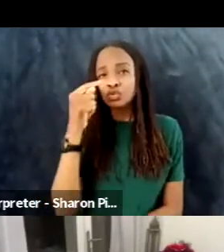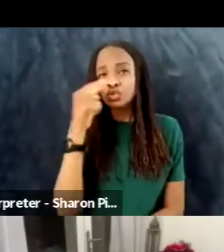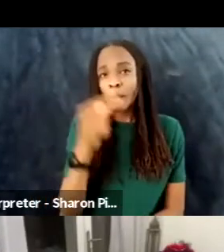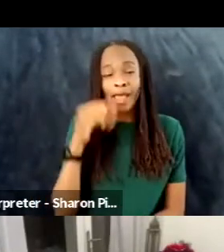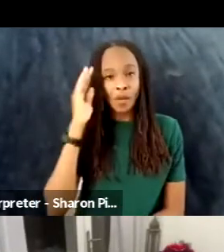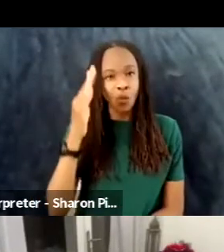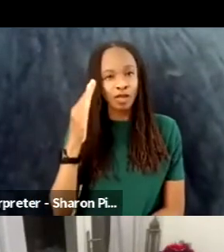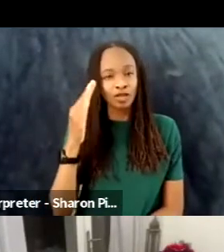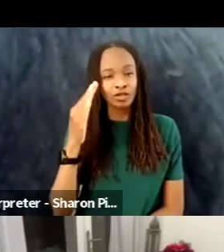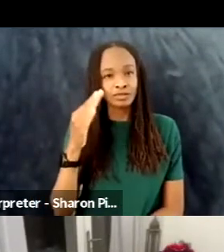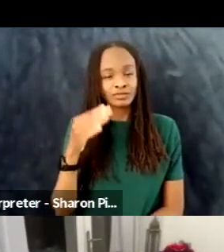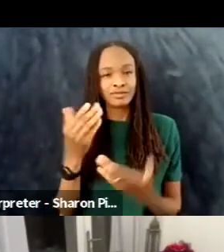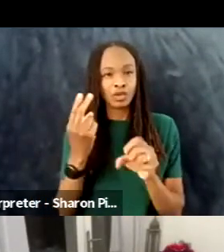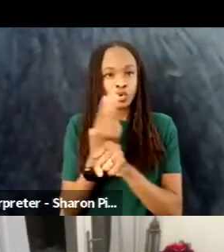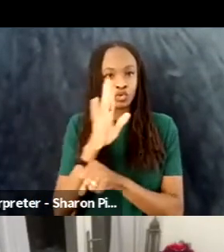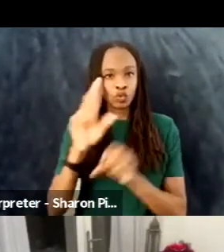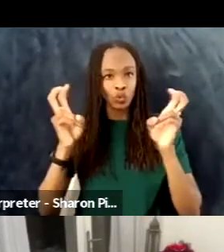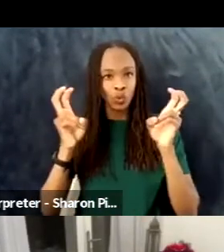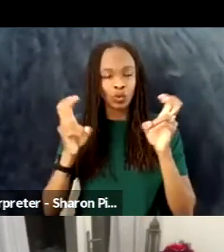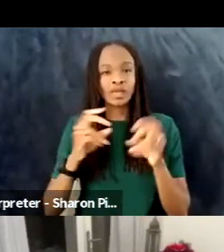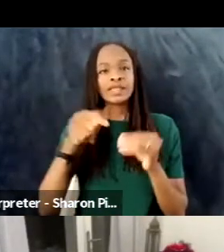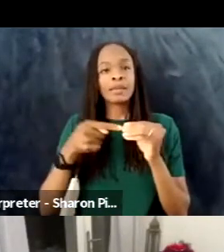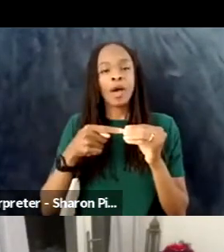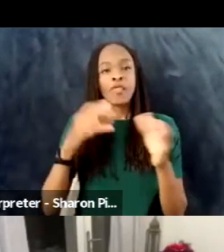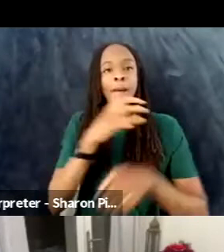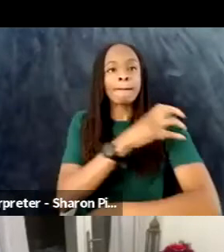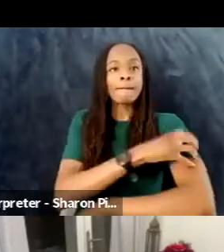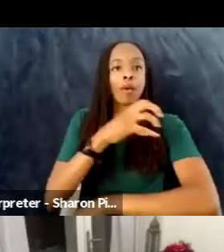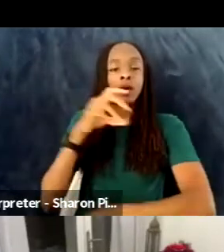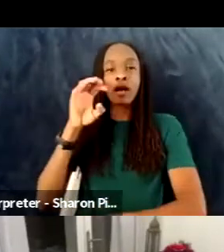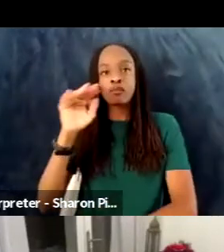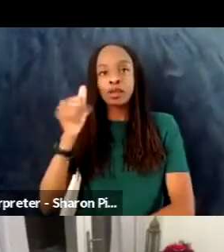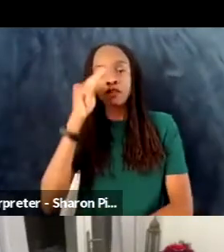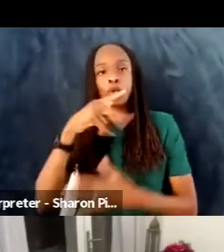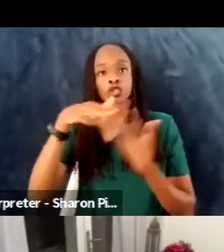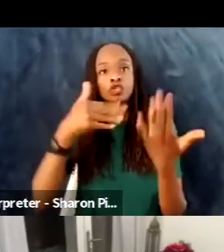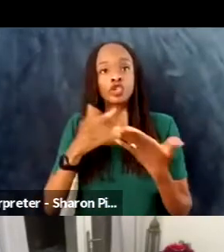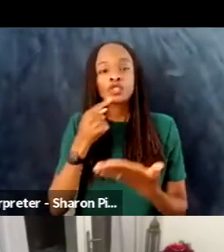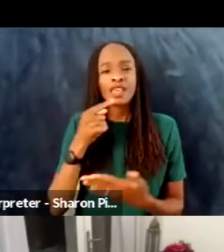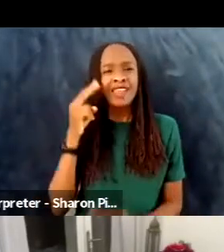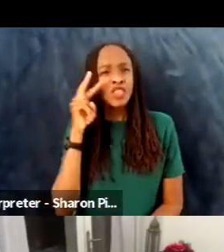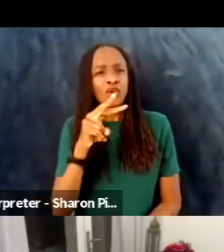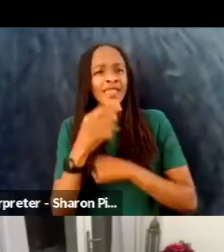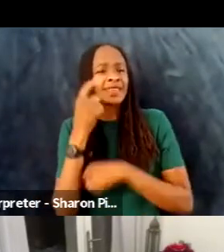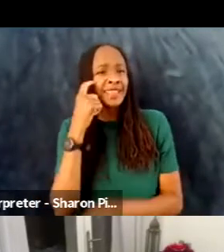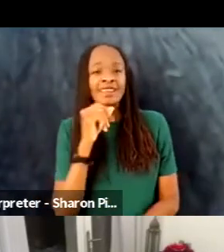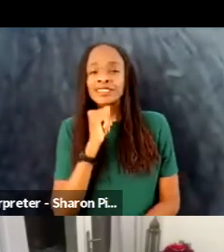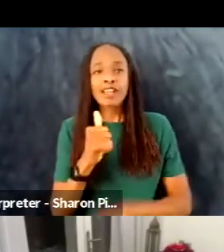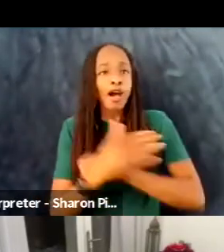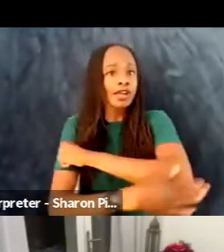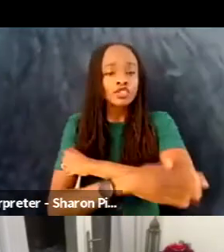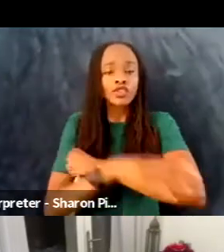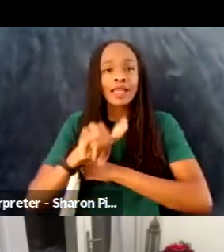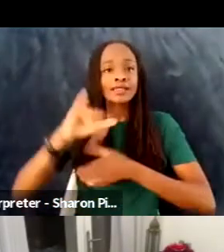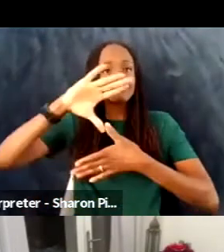you, and it's really about the power of media for social good. But you said, look at India. It's not a country, it's a continent, and